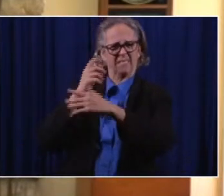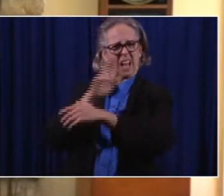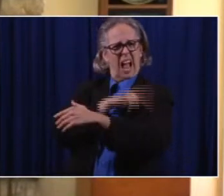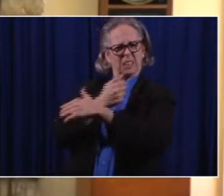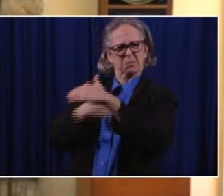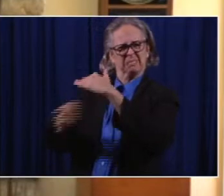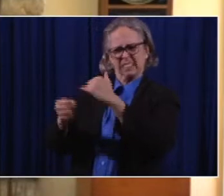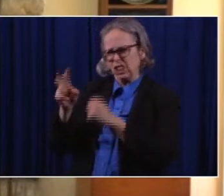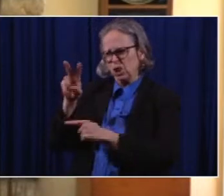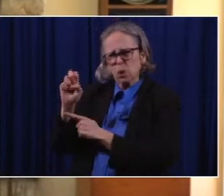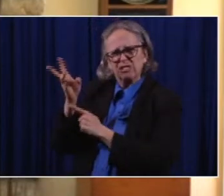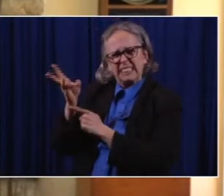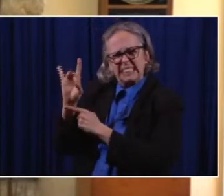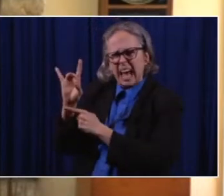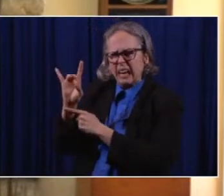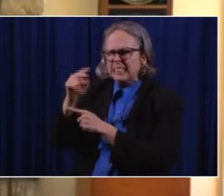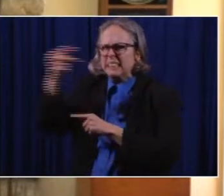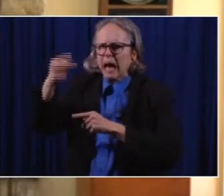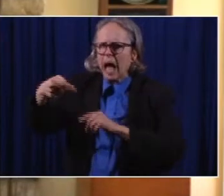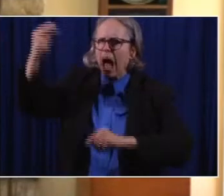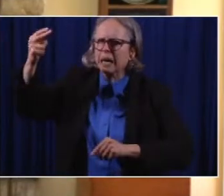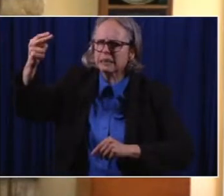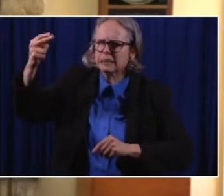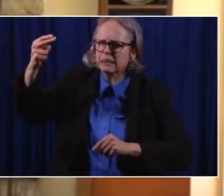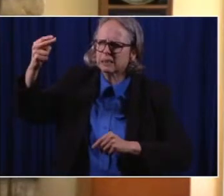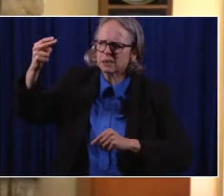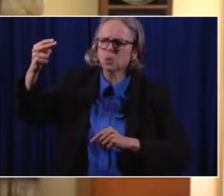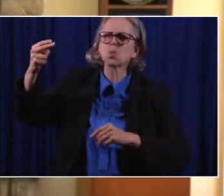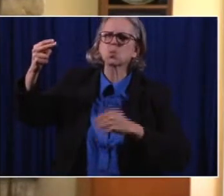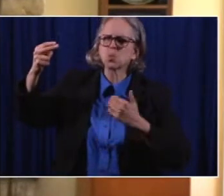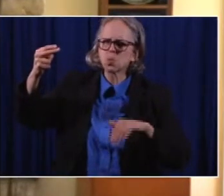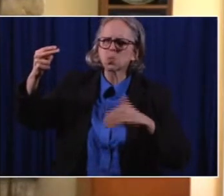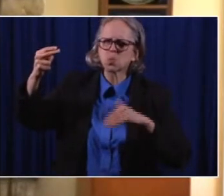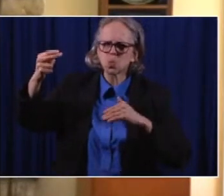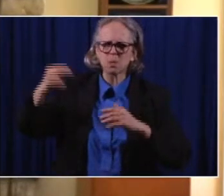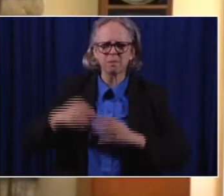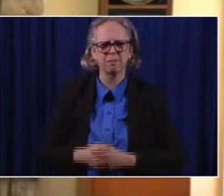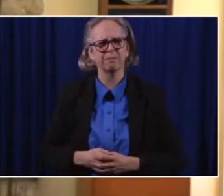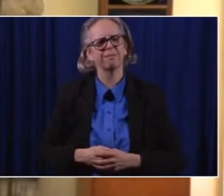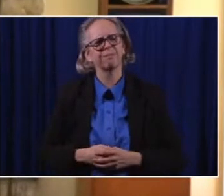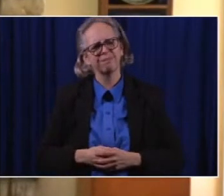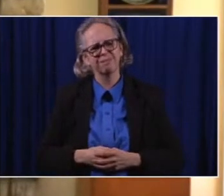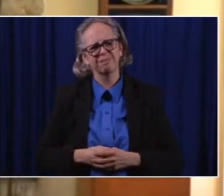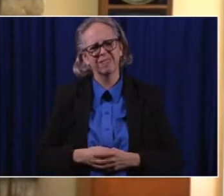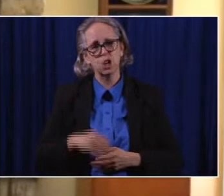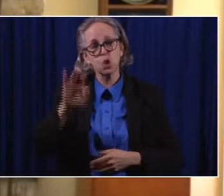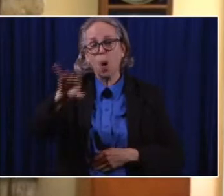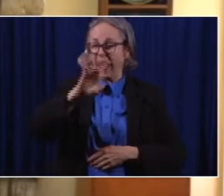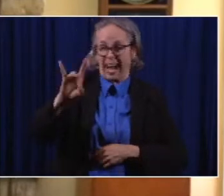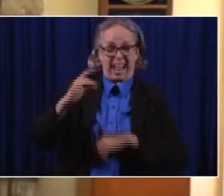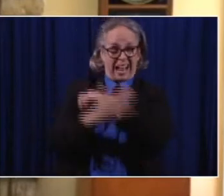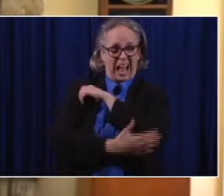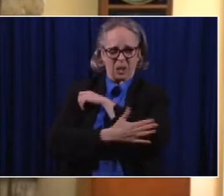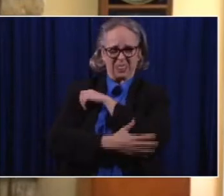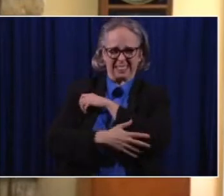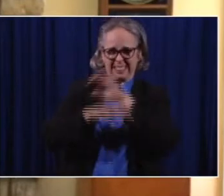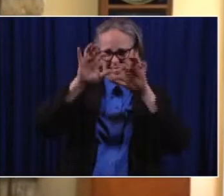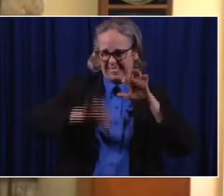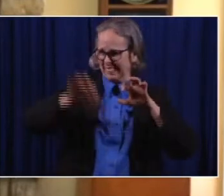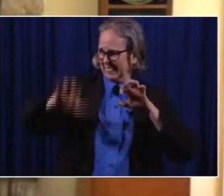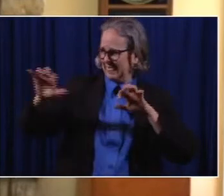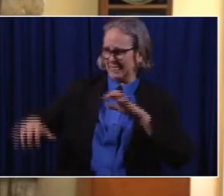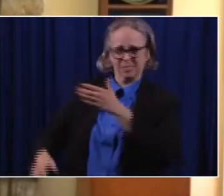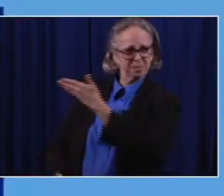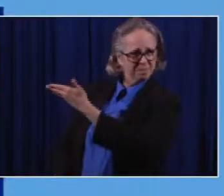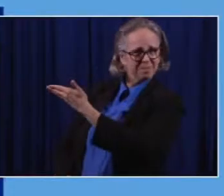hospital. Let's go to our 88 counties slide. Again, this is a